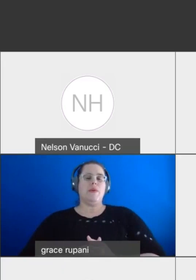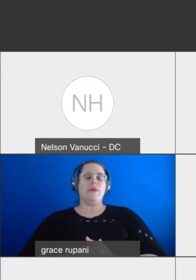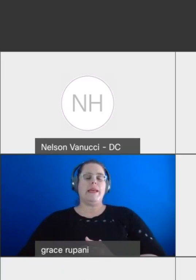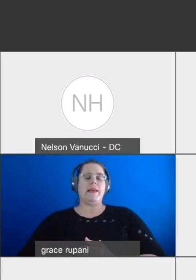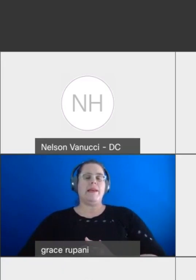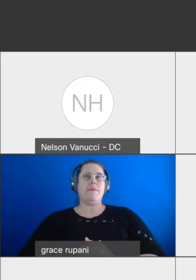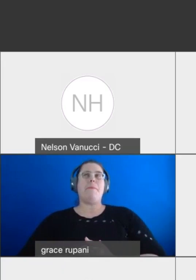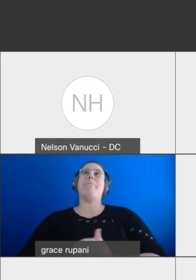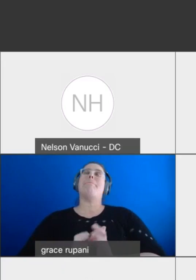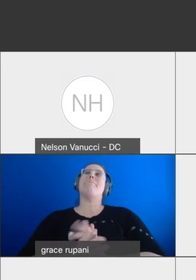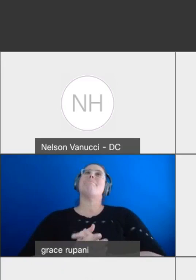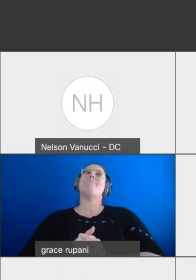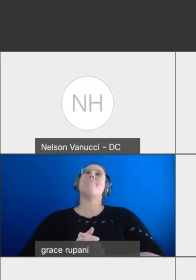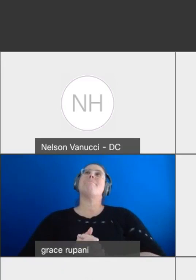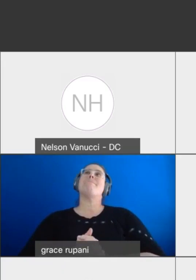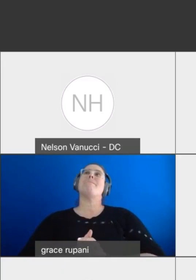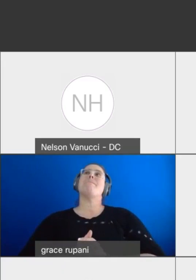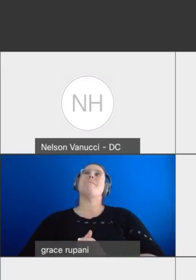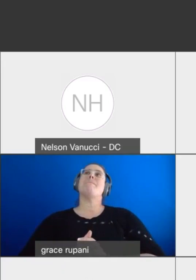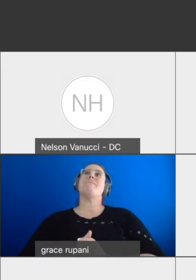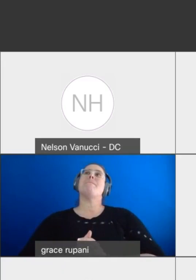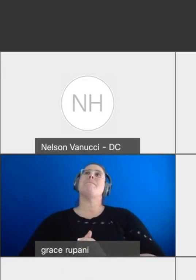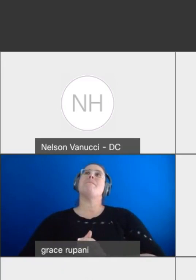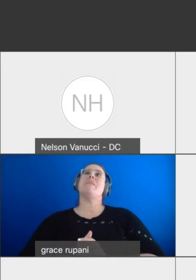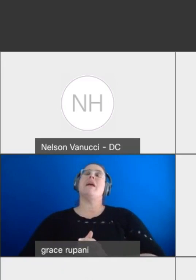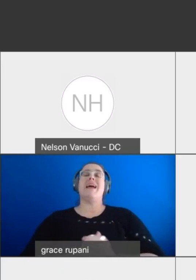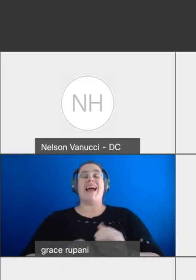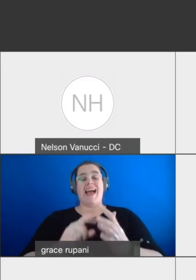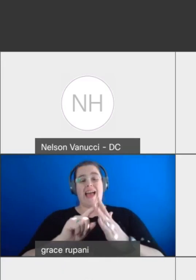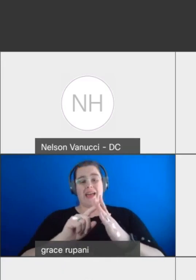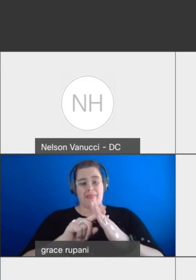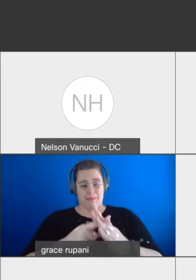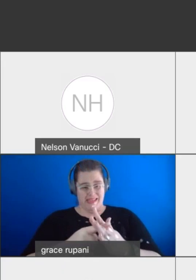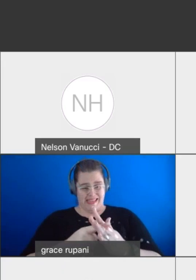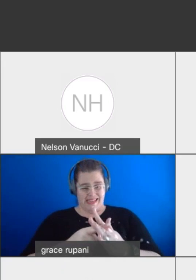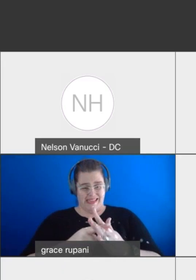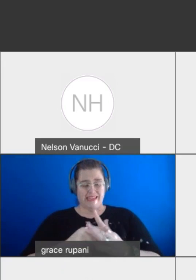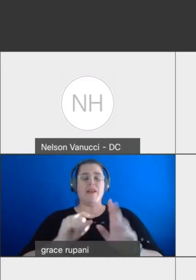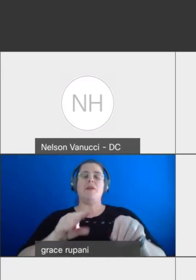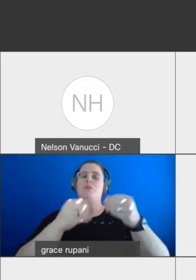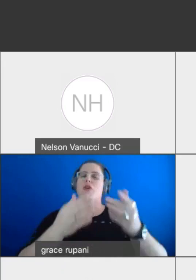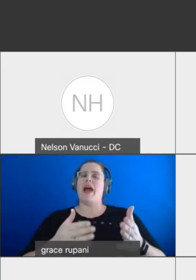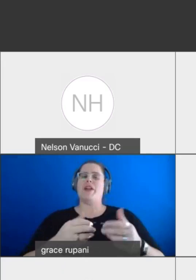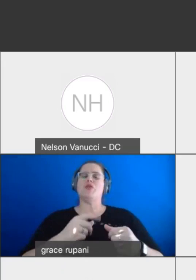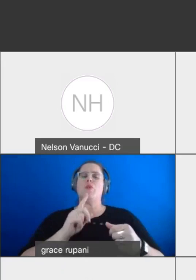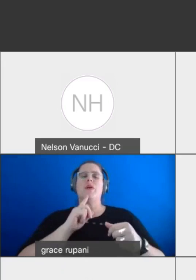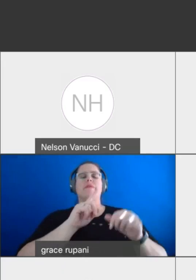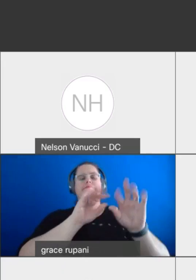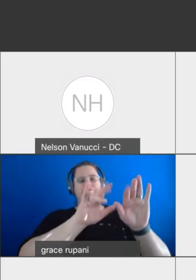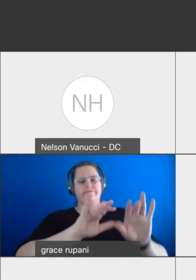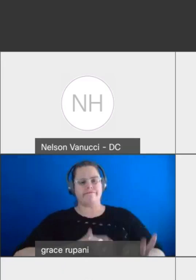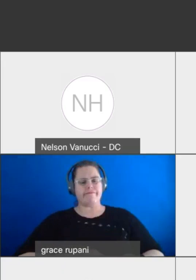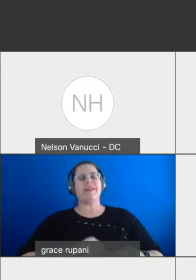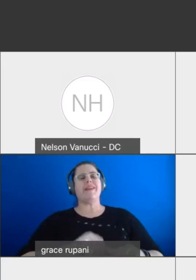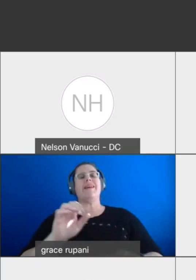providers initially were completing a an Excel spreadsheet, and that